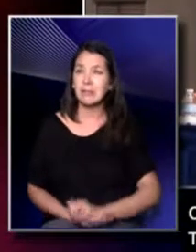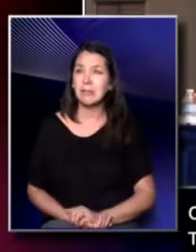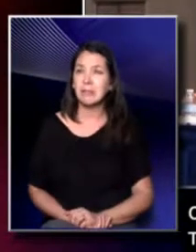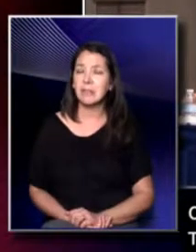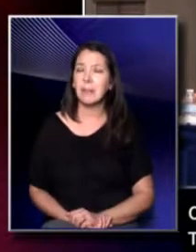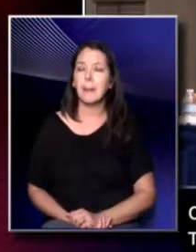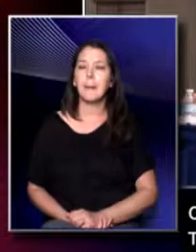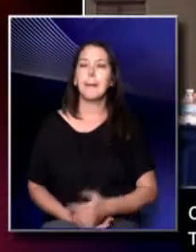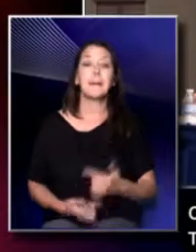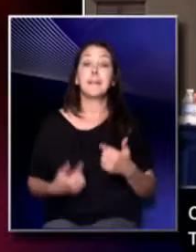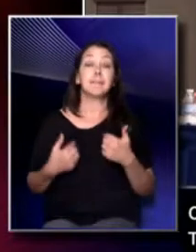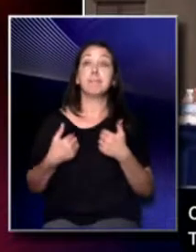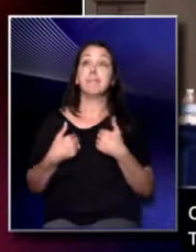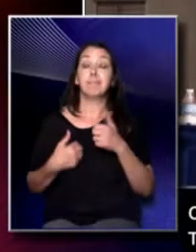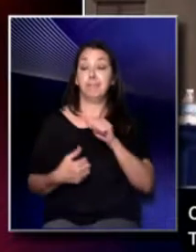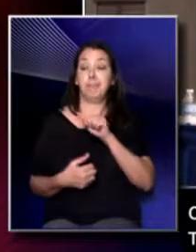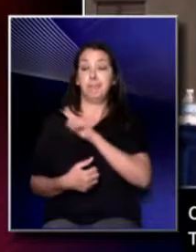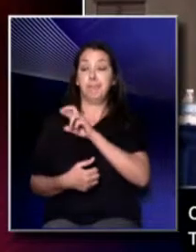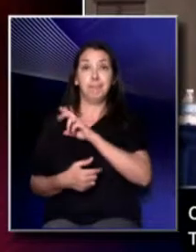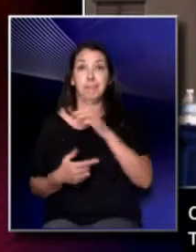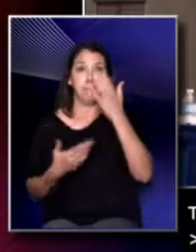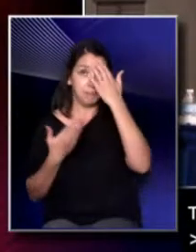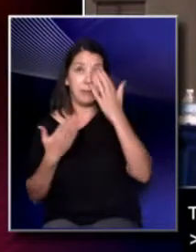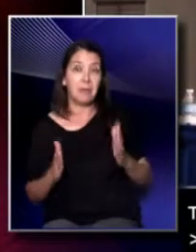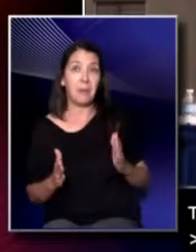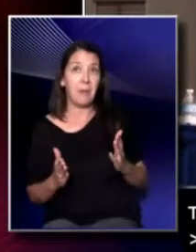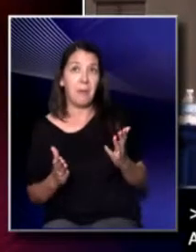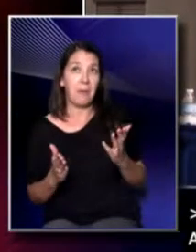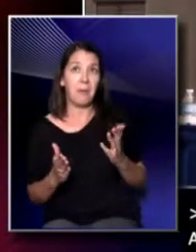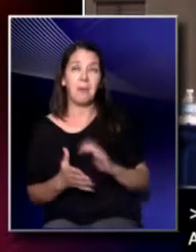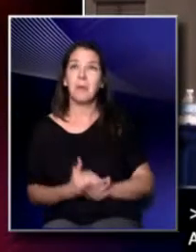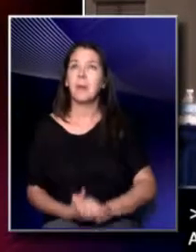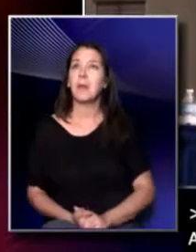I actually don't know. Maria?